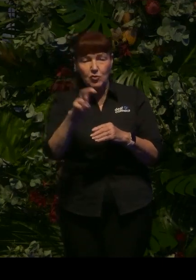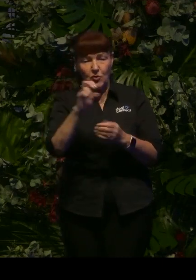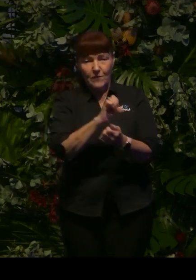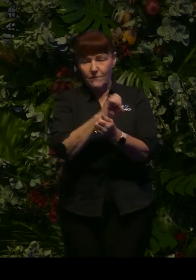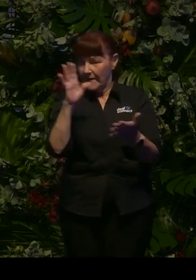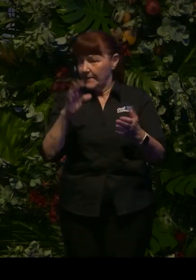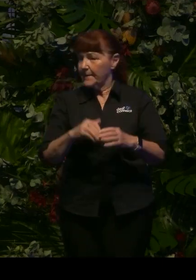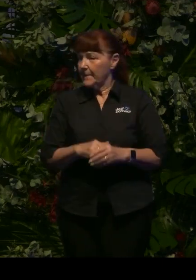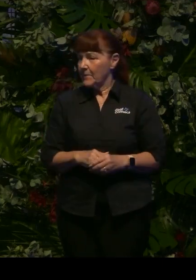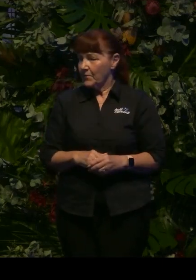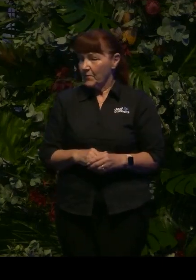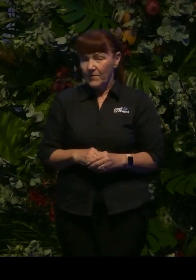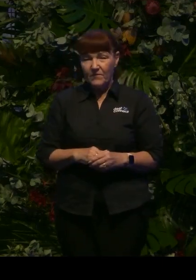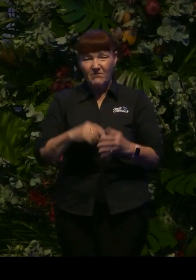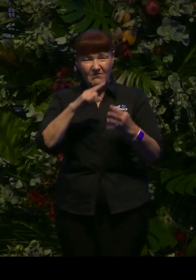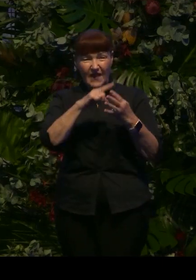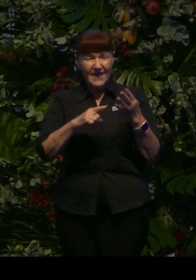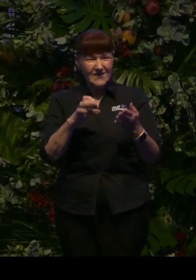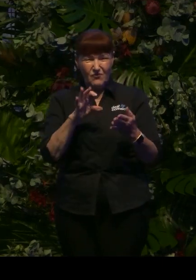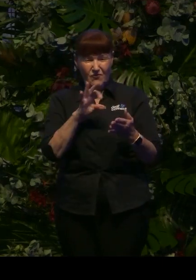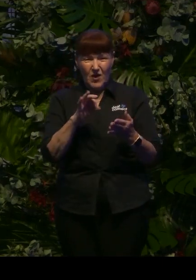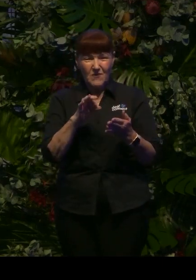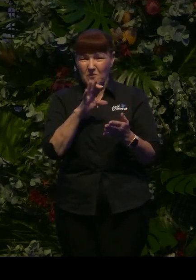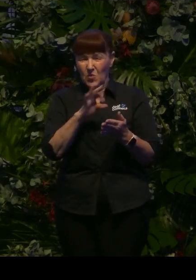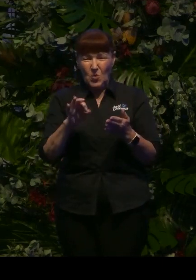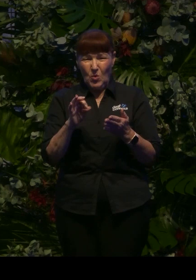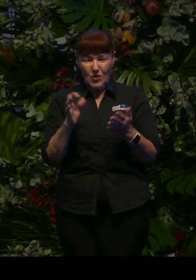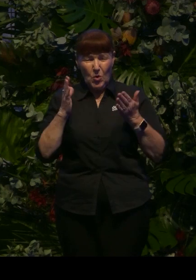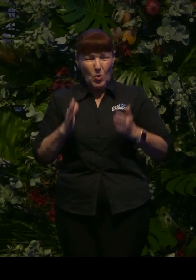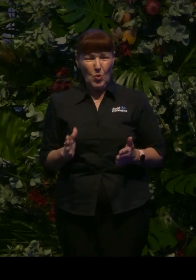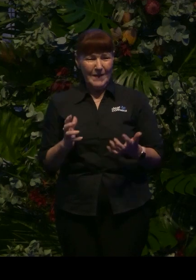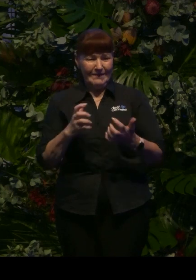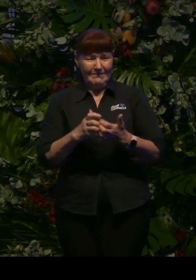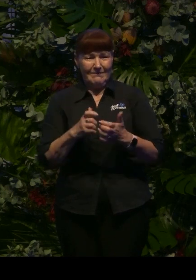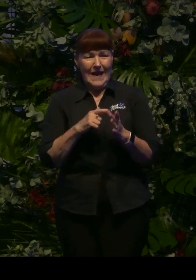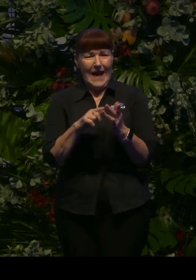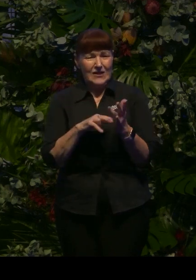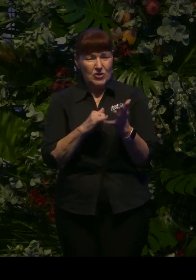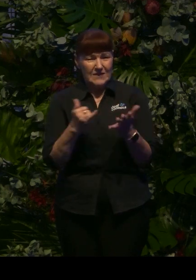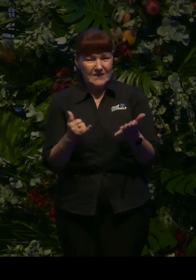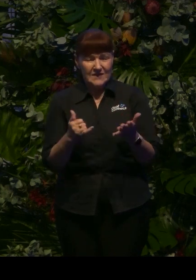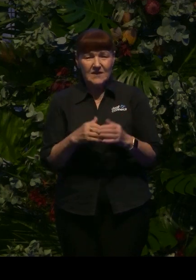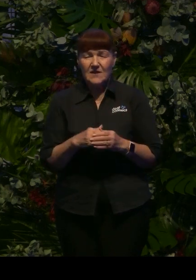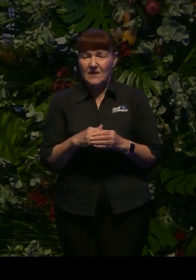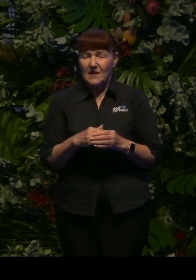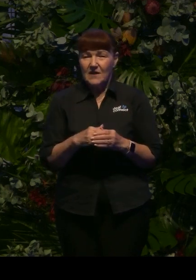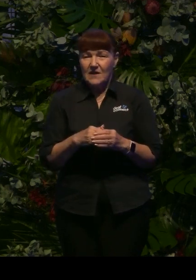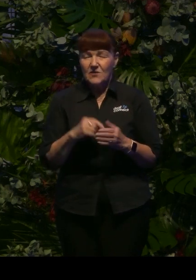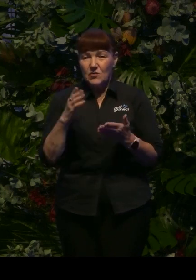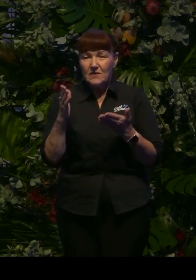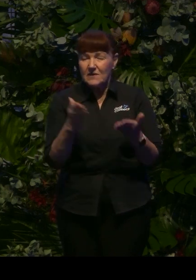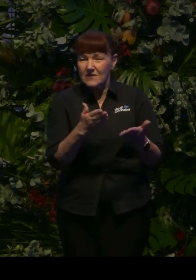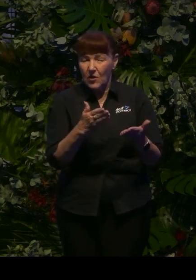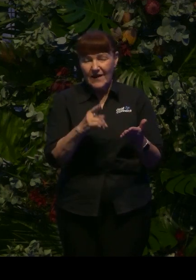To counter these inhumane actions and secure our collective freedom, NEA is leaning into our core values to assert that public education is the